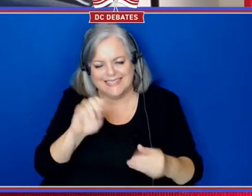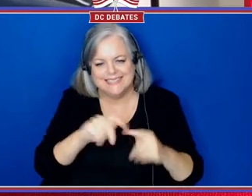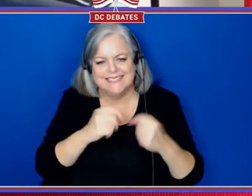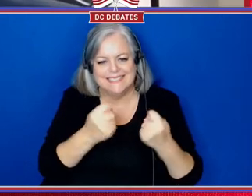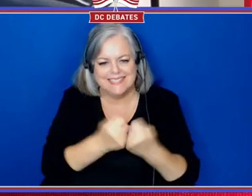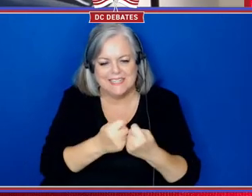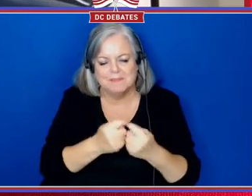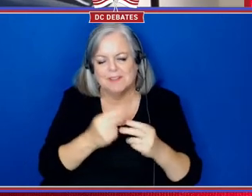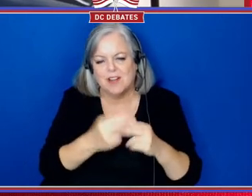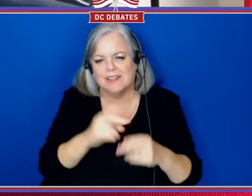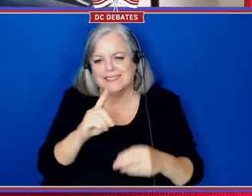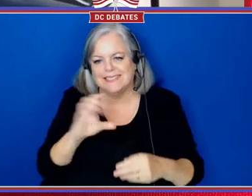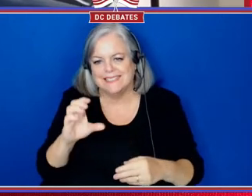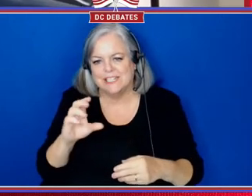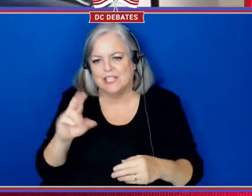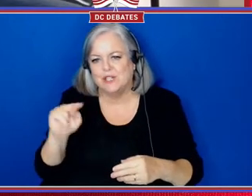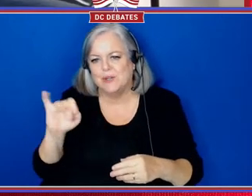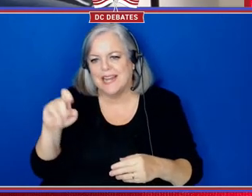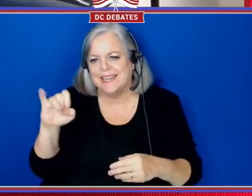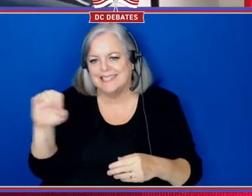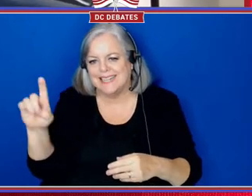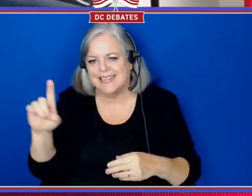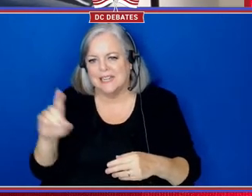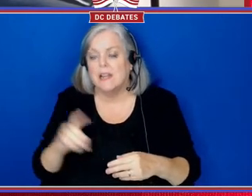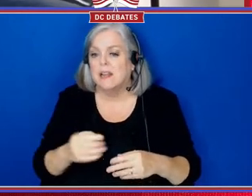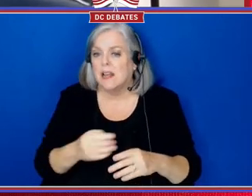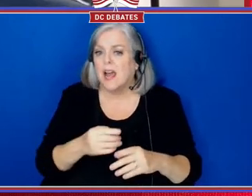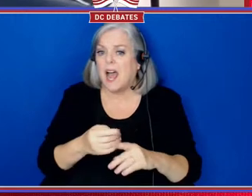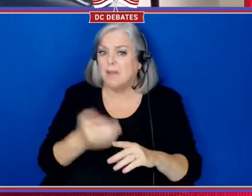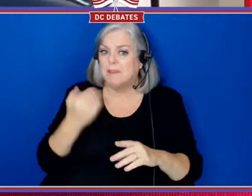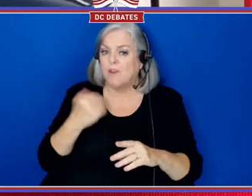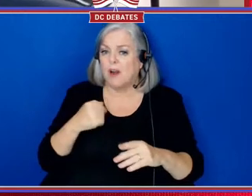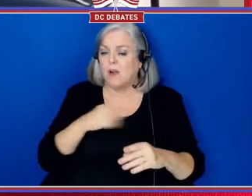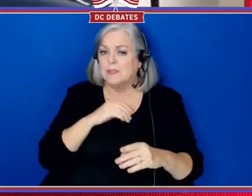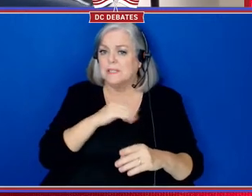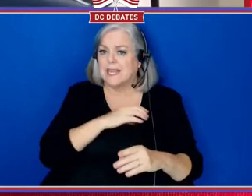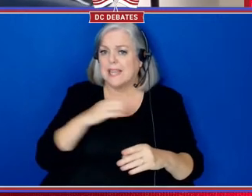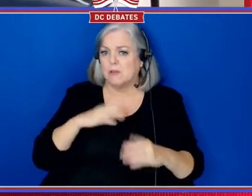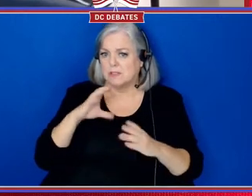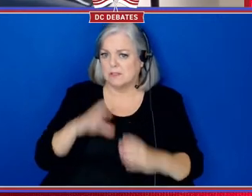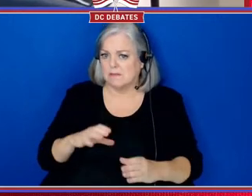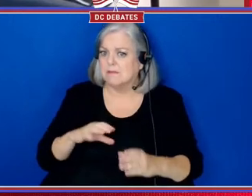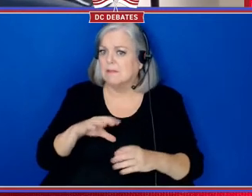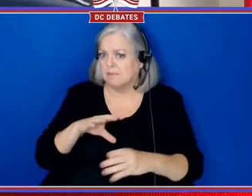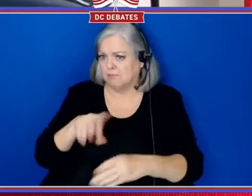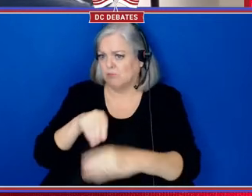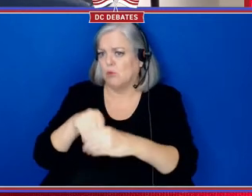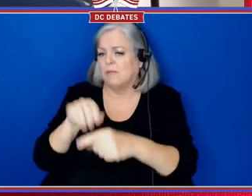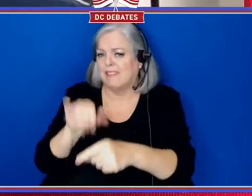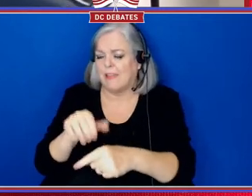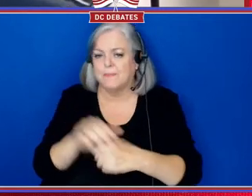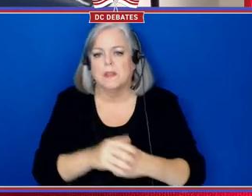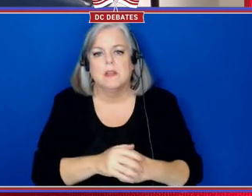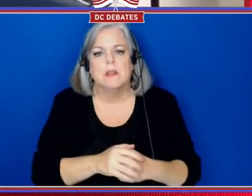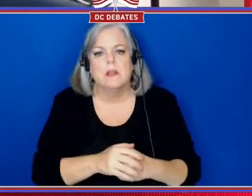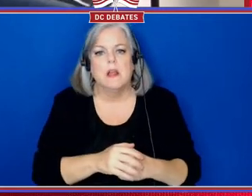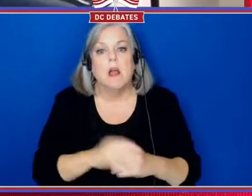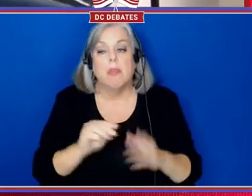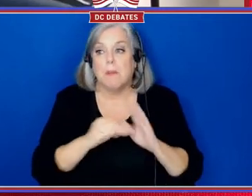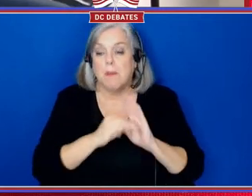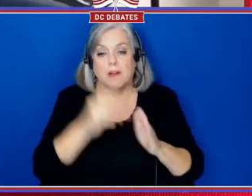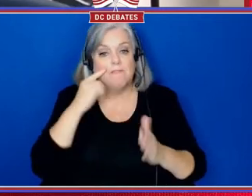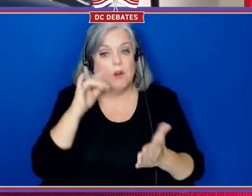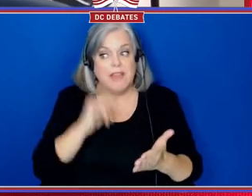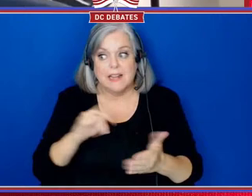we delivered the stadium as mayor. Our model to that was to have the team pay for their own stadium, but the district